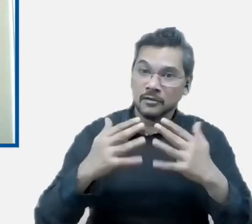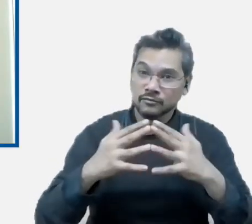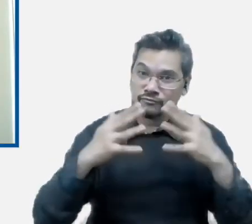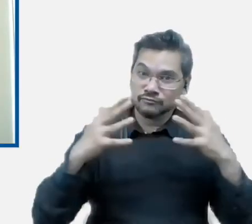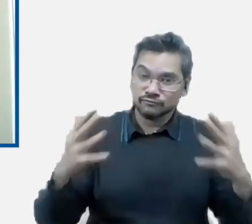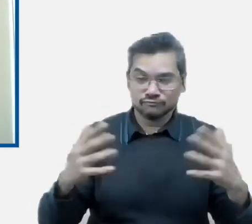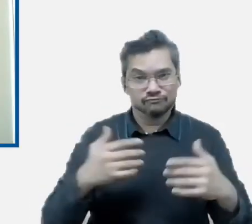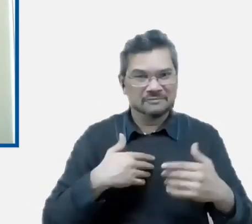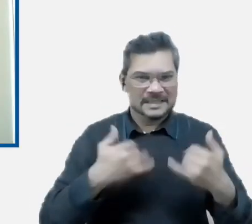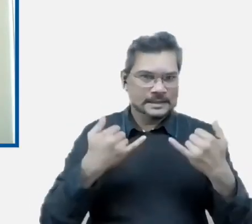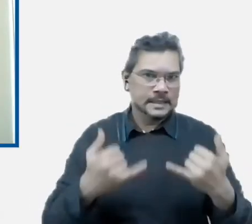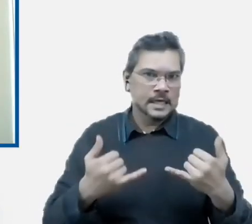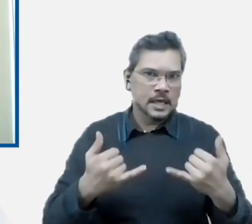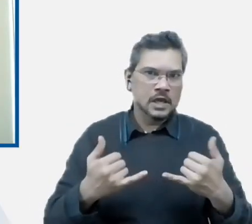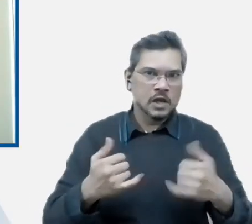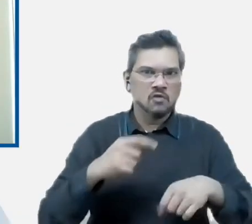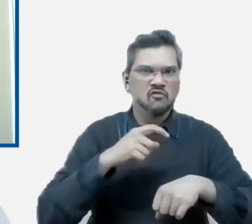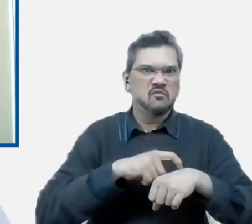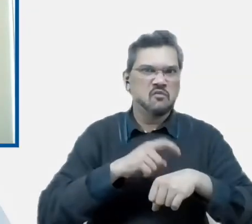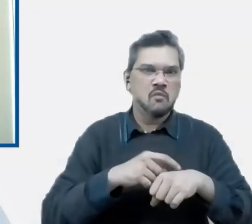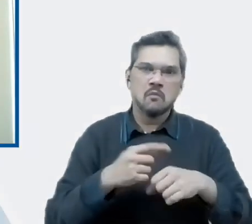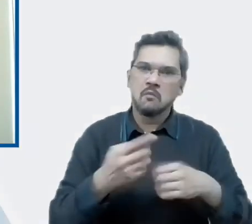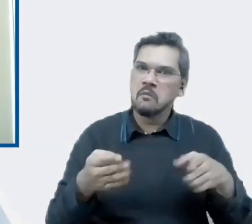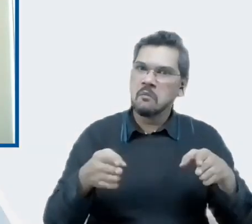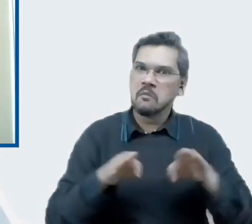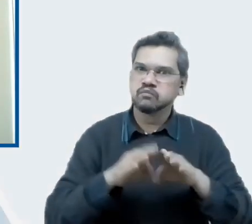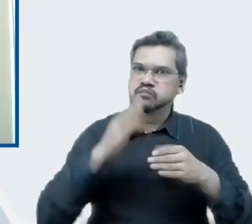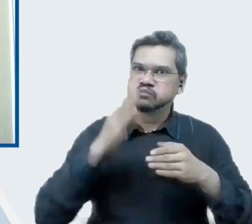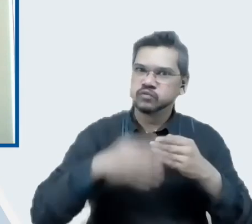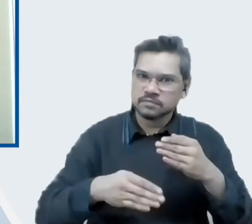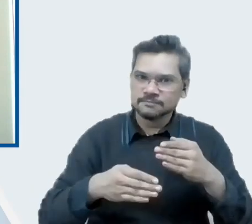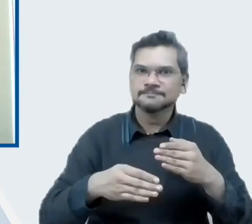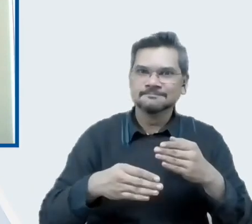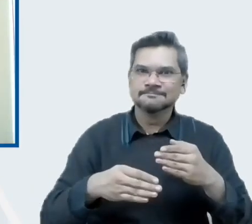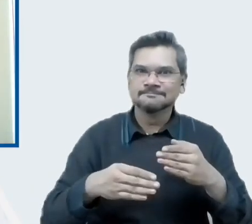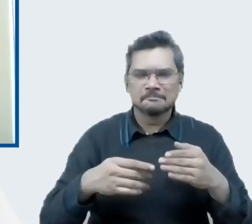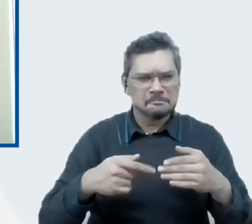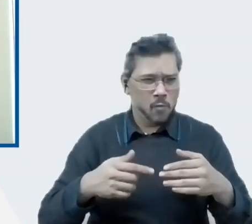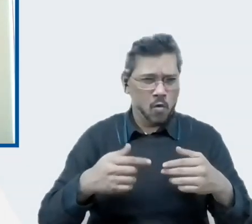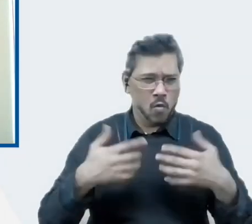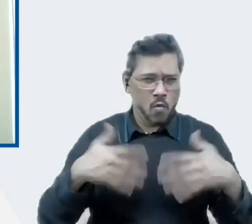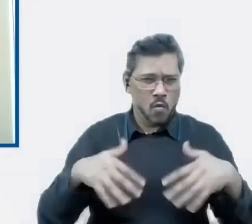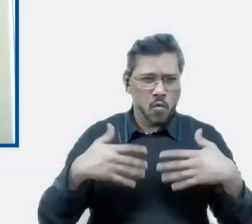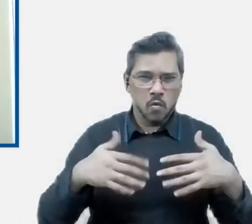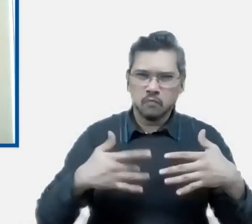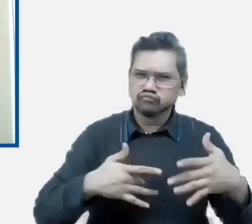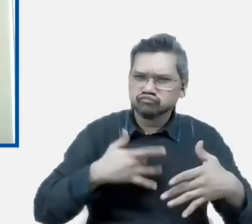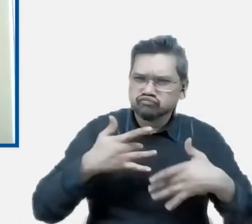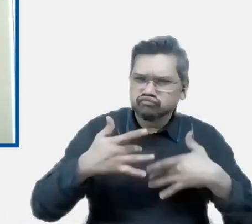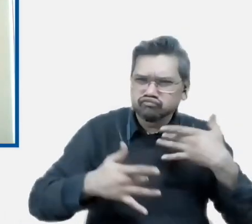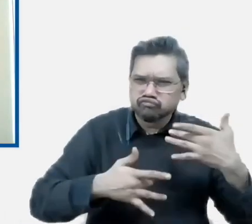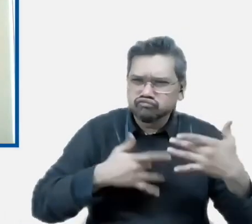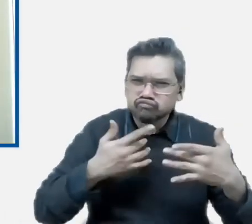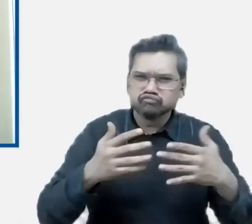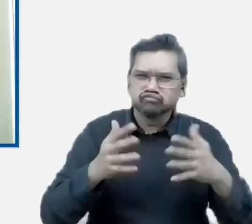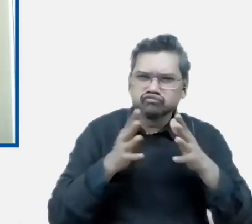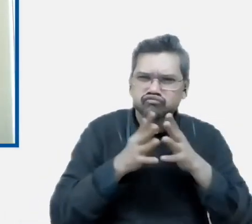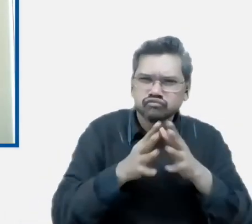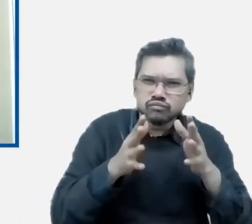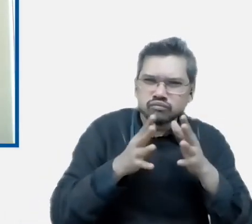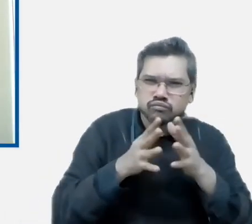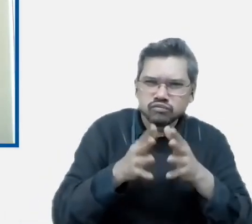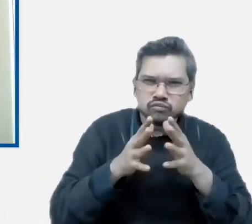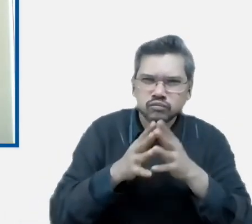very interesting discussion from my perspective. Very brilliant responses, and we have resource persons.